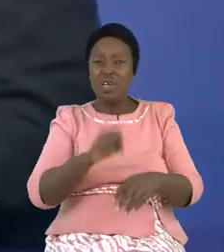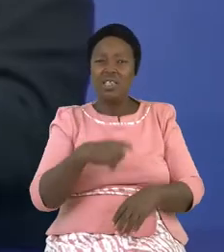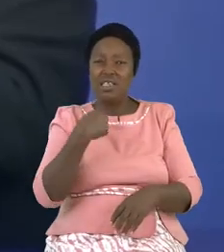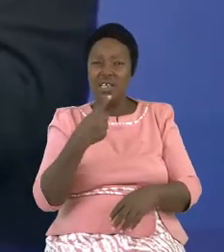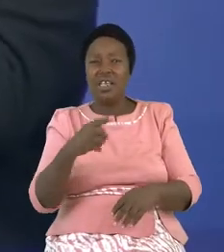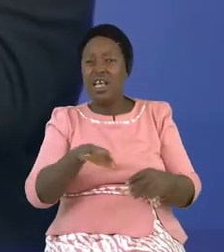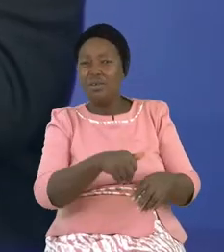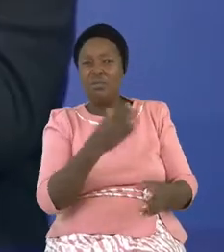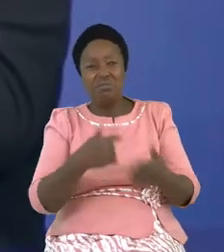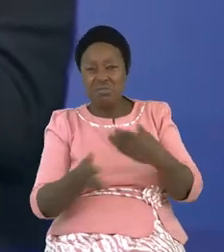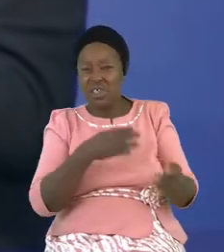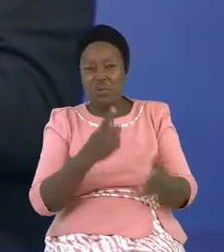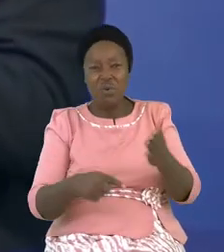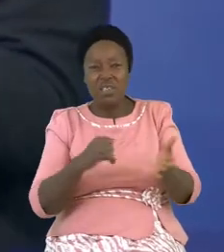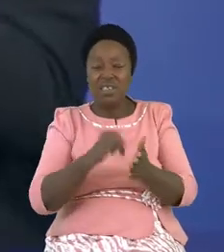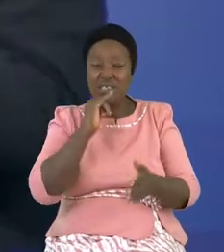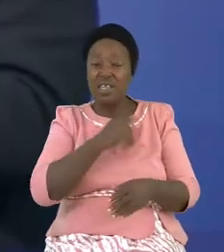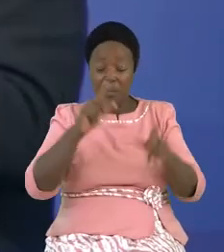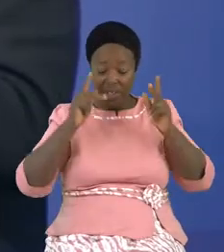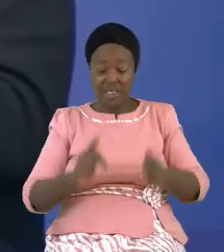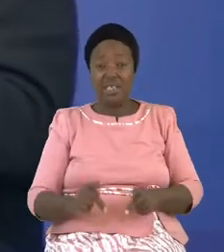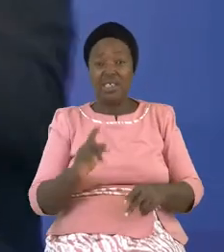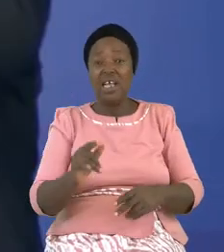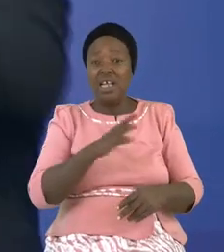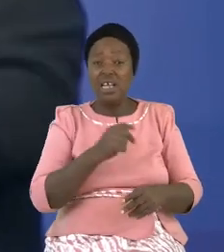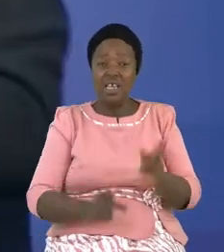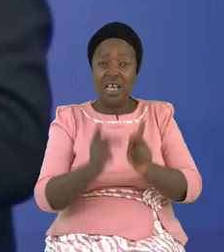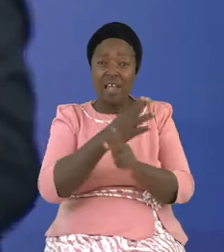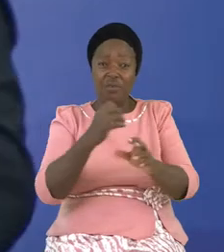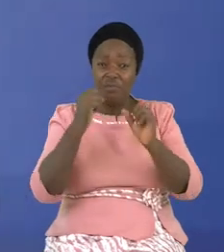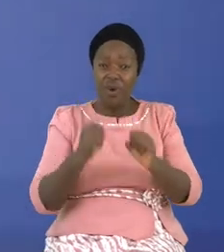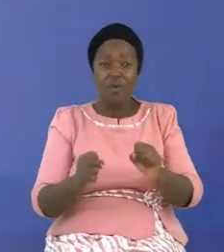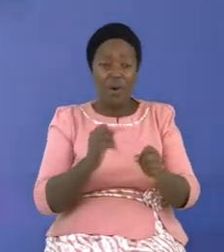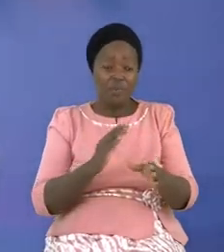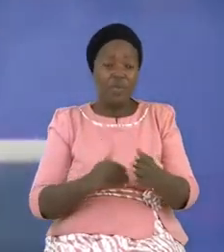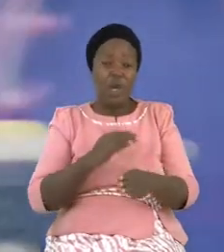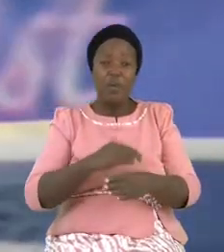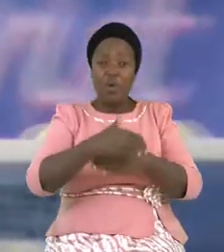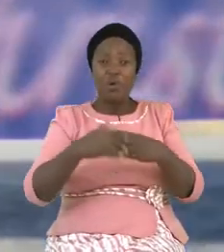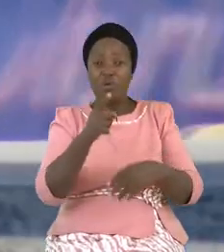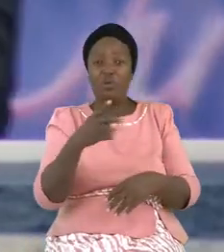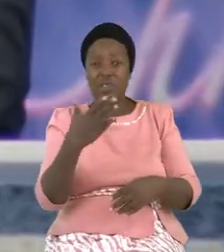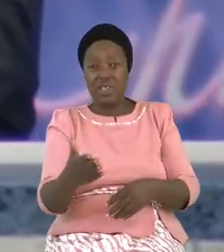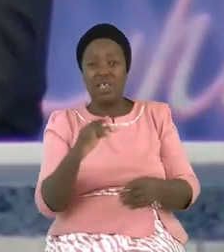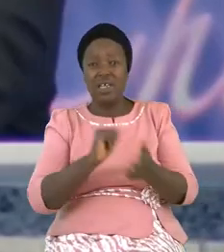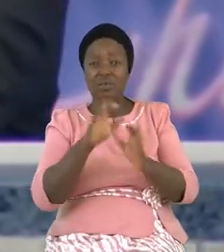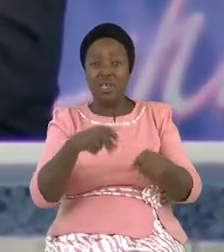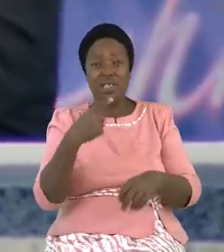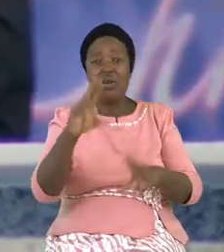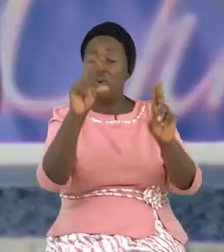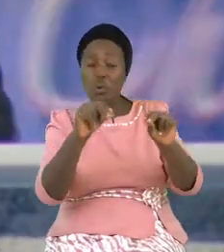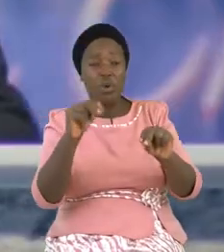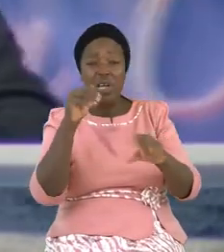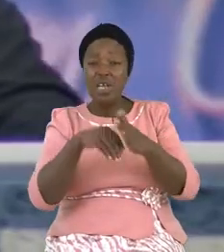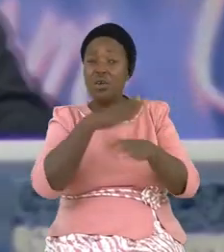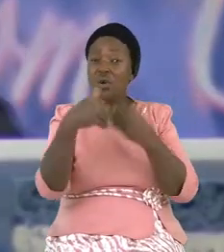is, a personality, a kind of power beyond you there. You can say, nay, in all these